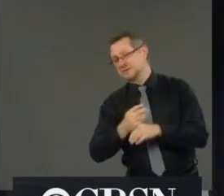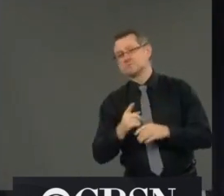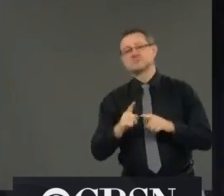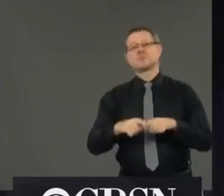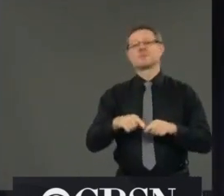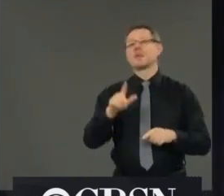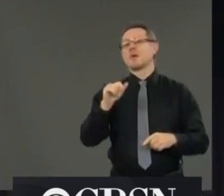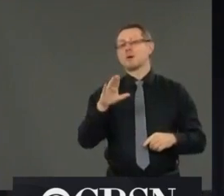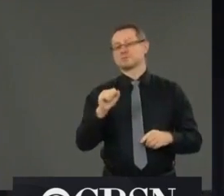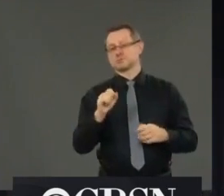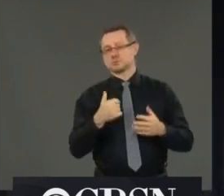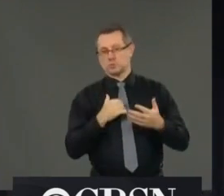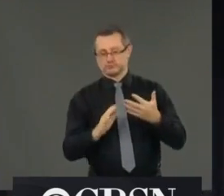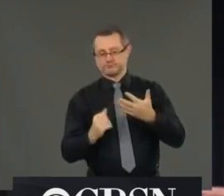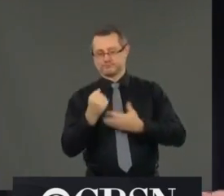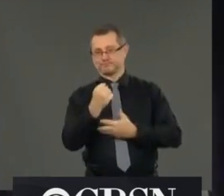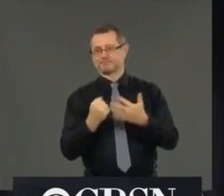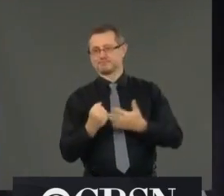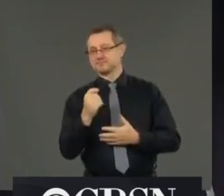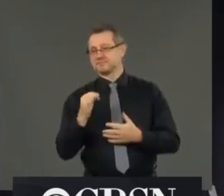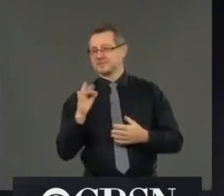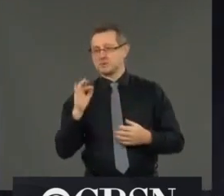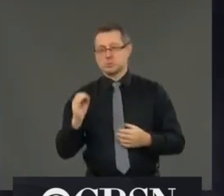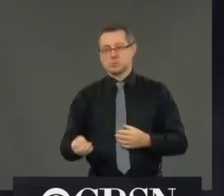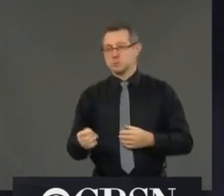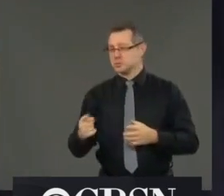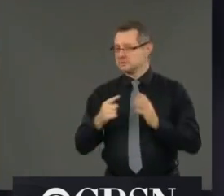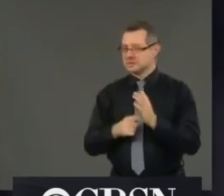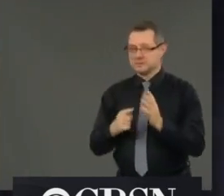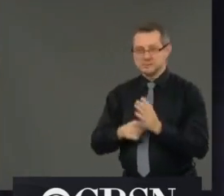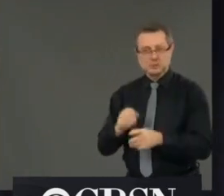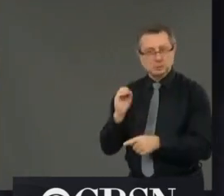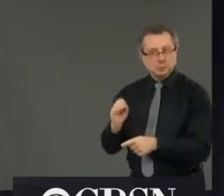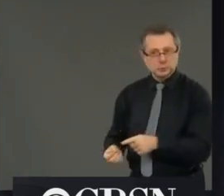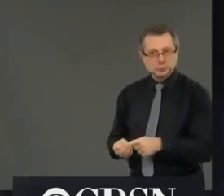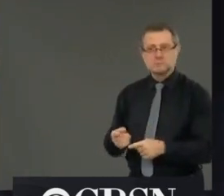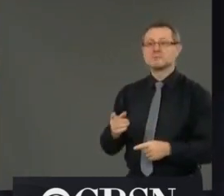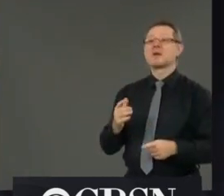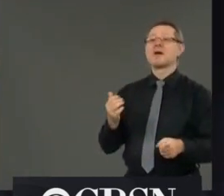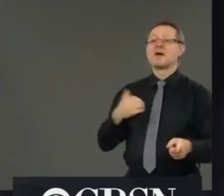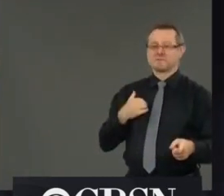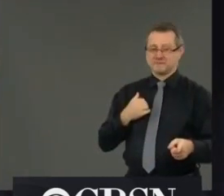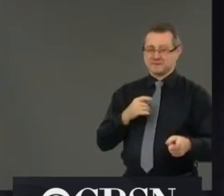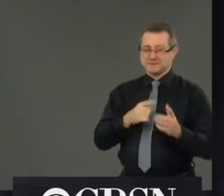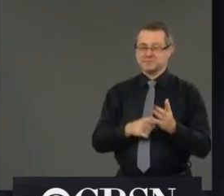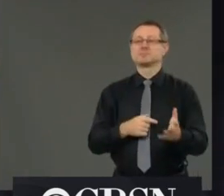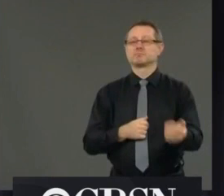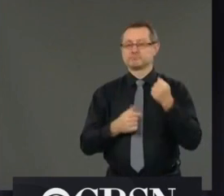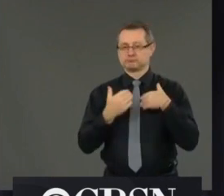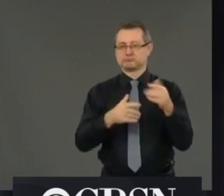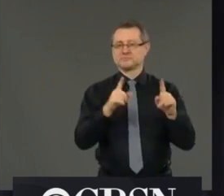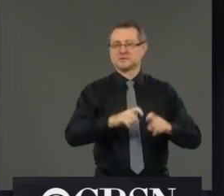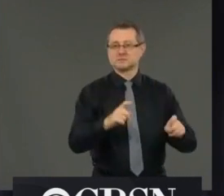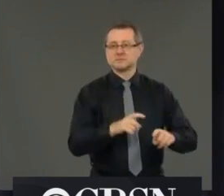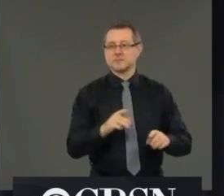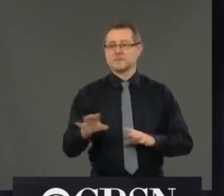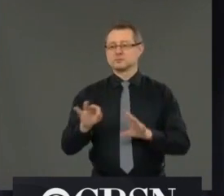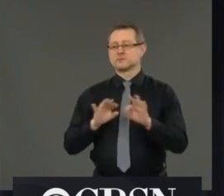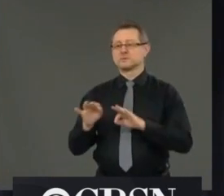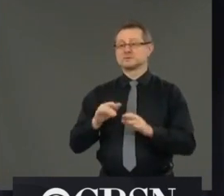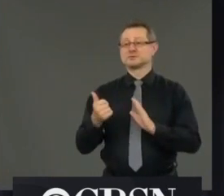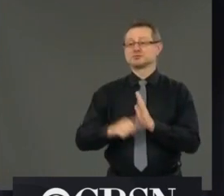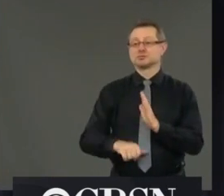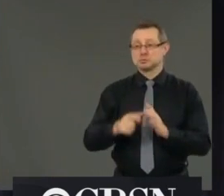someone who is symptomatic, of course, there's testing required before people have elective surgeries. They can prioritize those as well. But